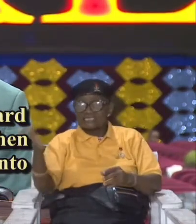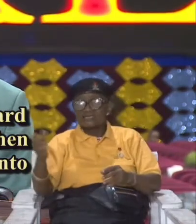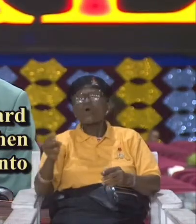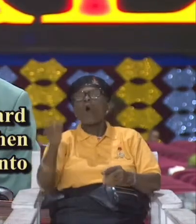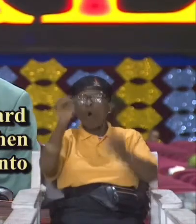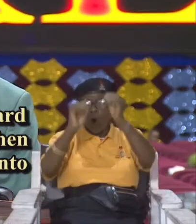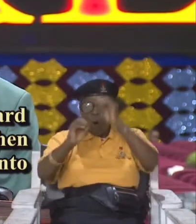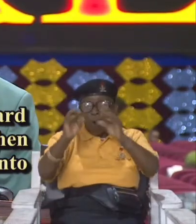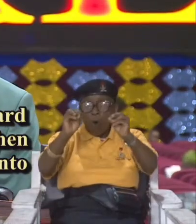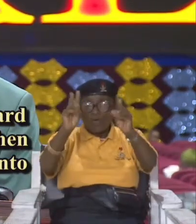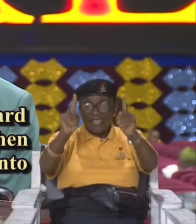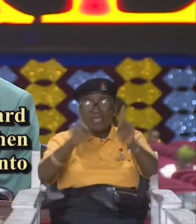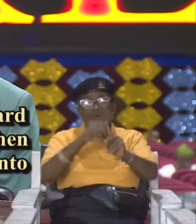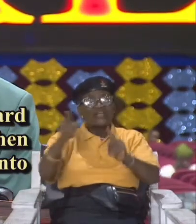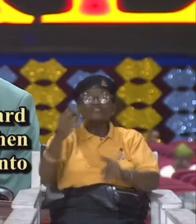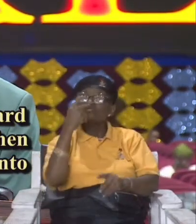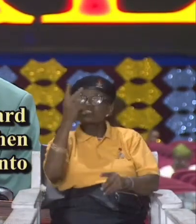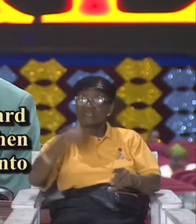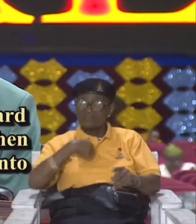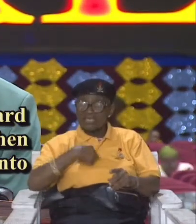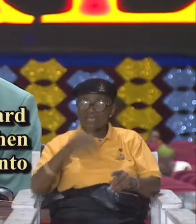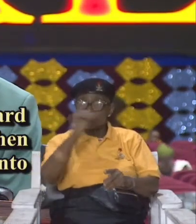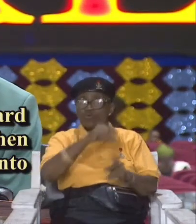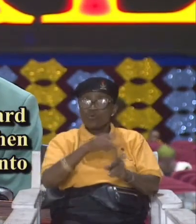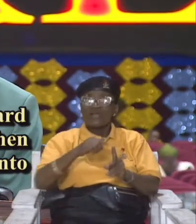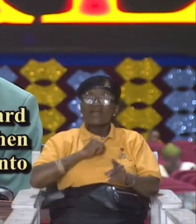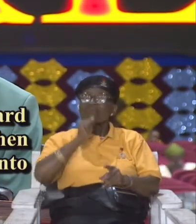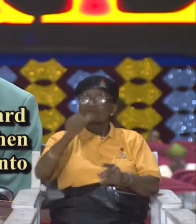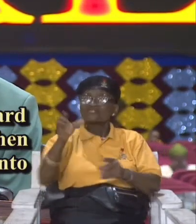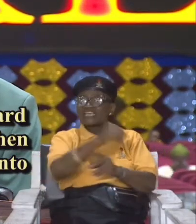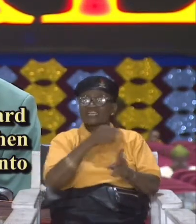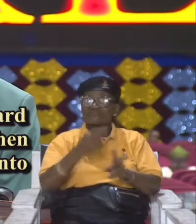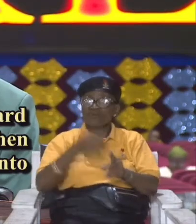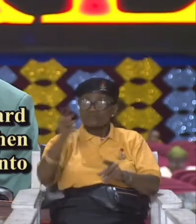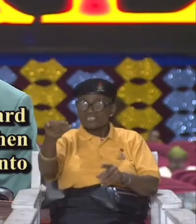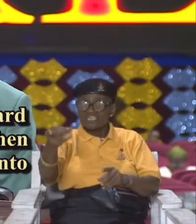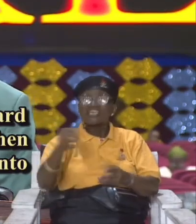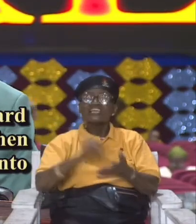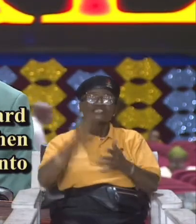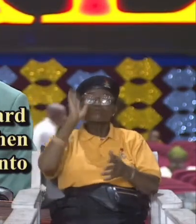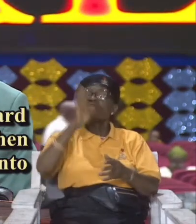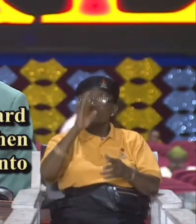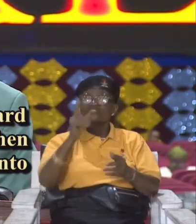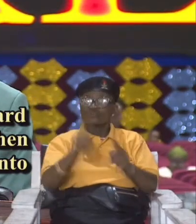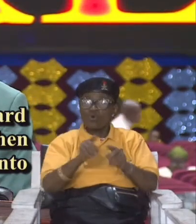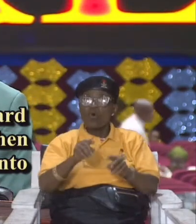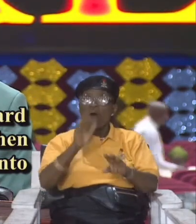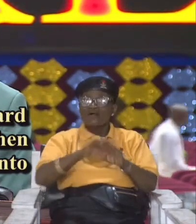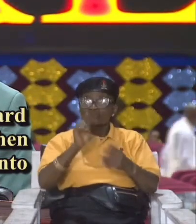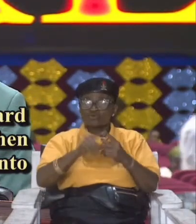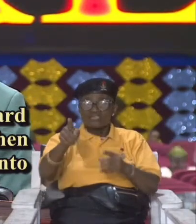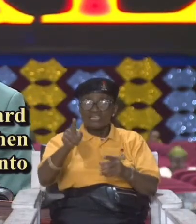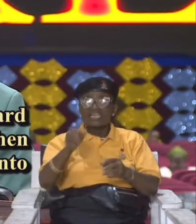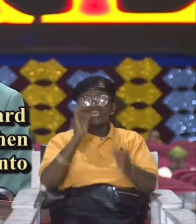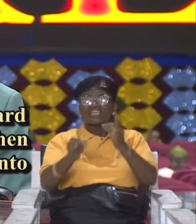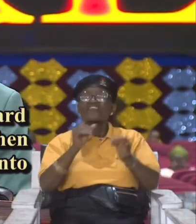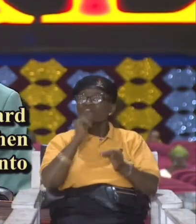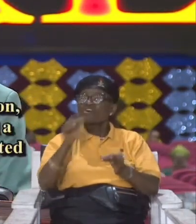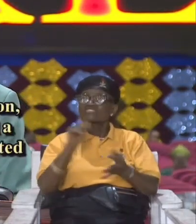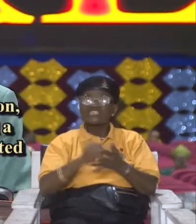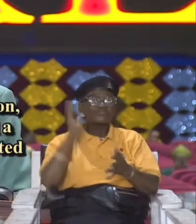Nevertheless, if thou see me when I'm taken from thee, it shall be so unto thee. But if not, it shall not be so.